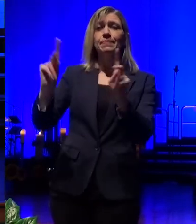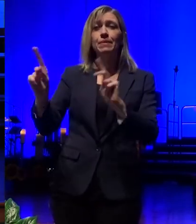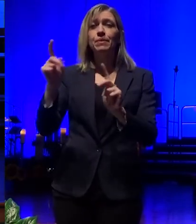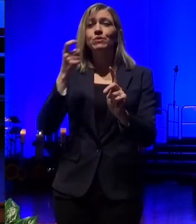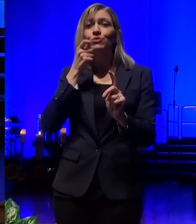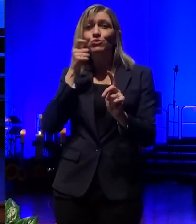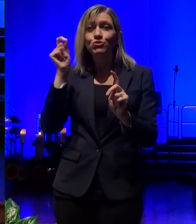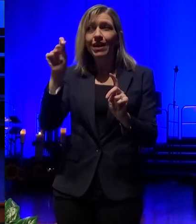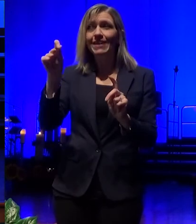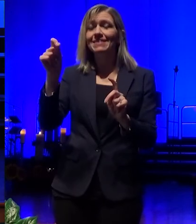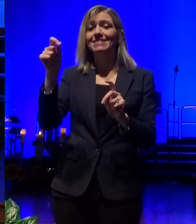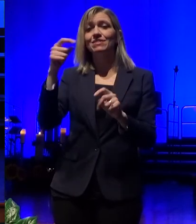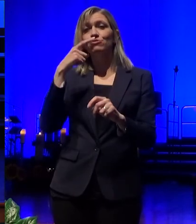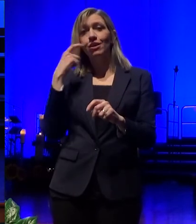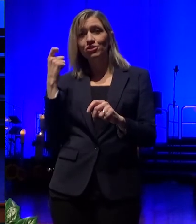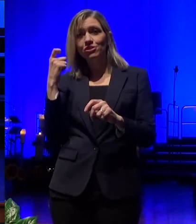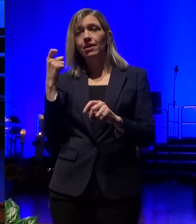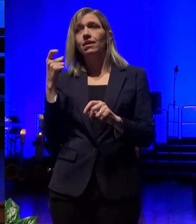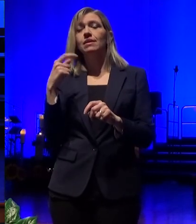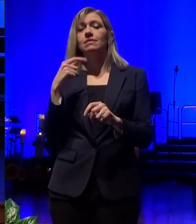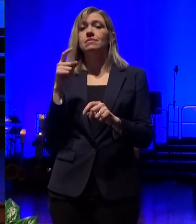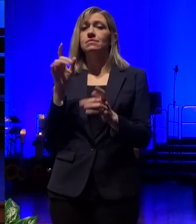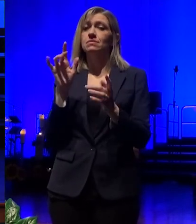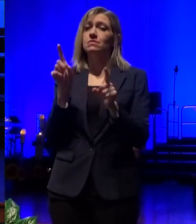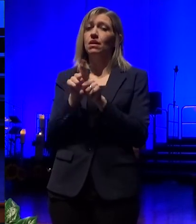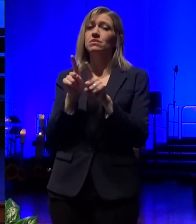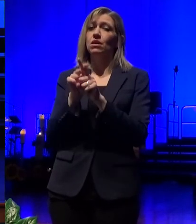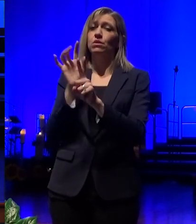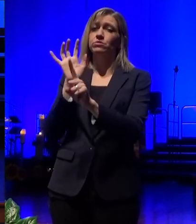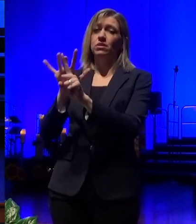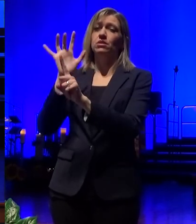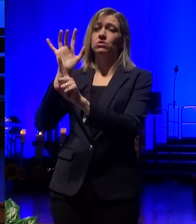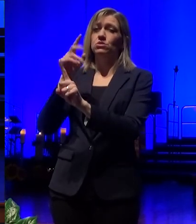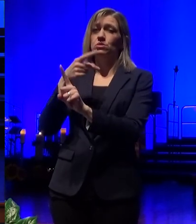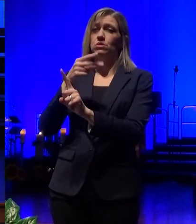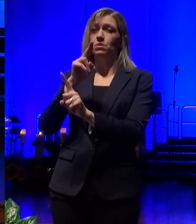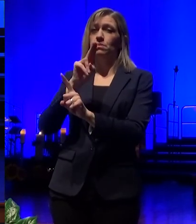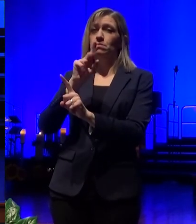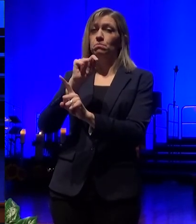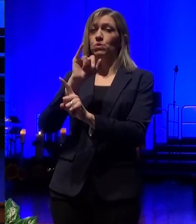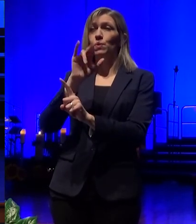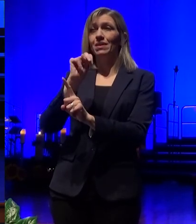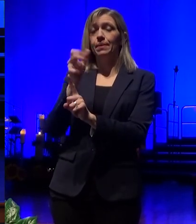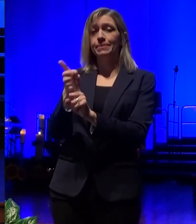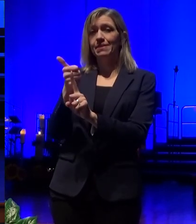Russia, it also touched Putin himself.